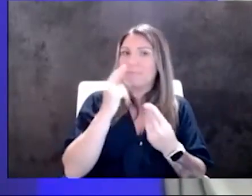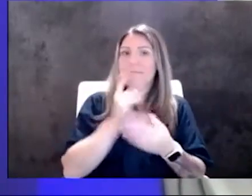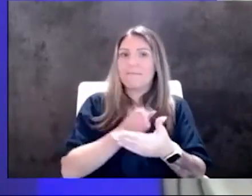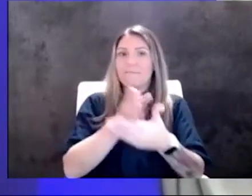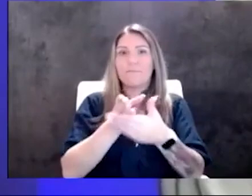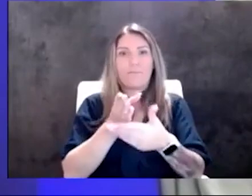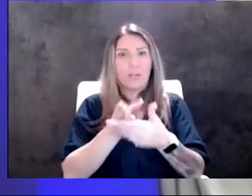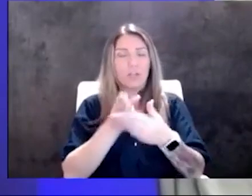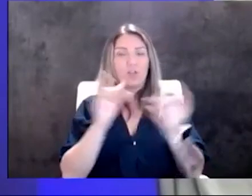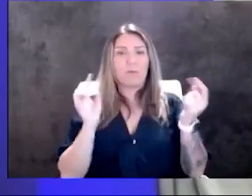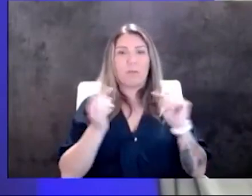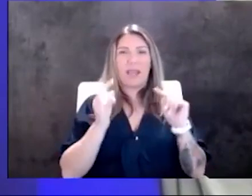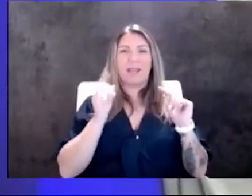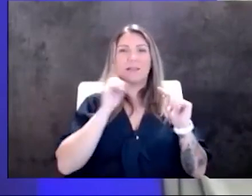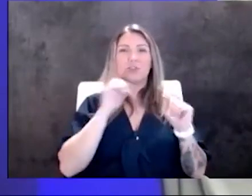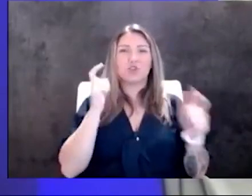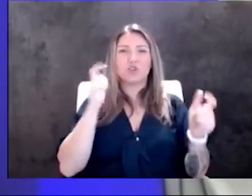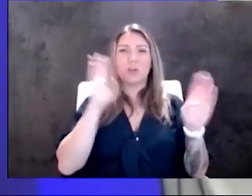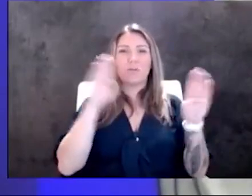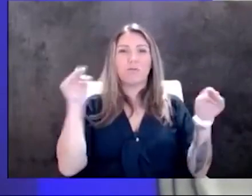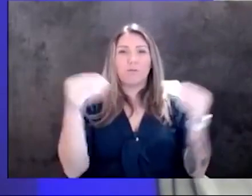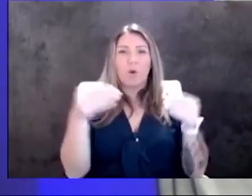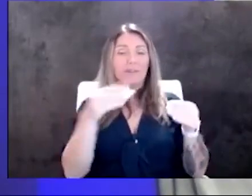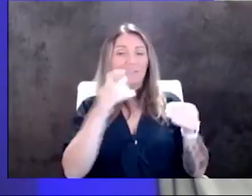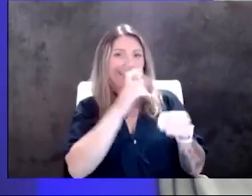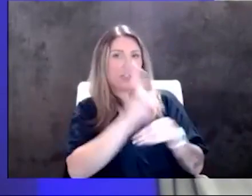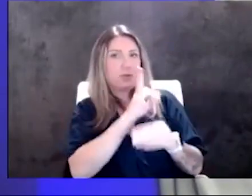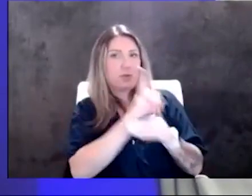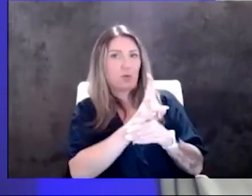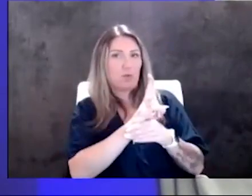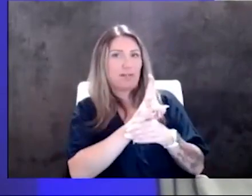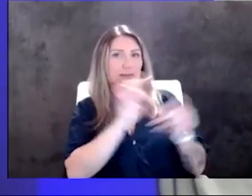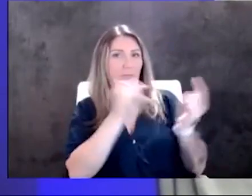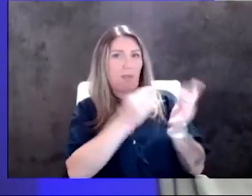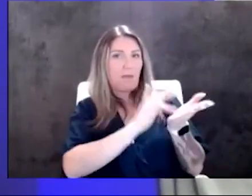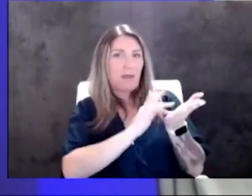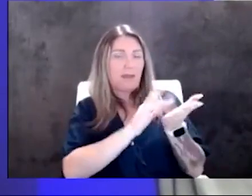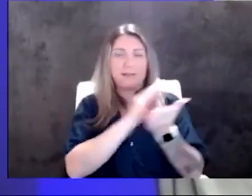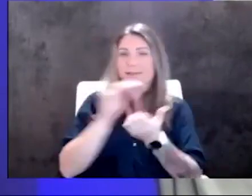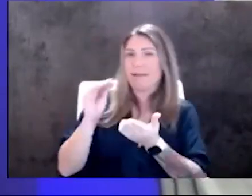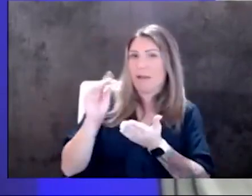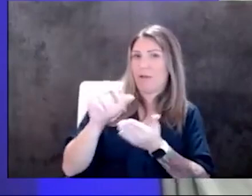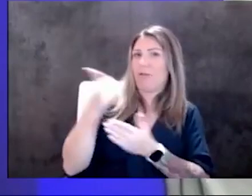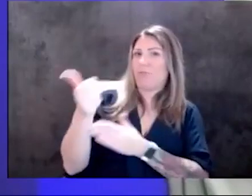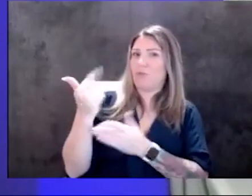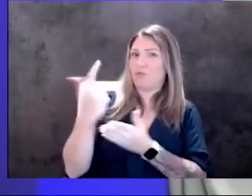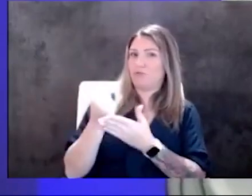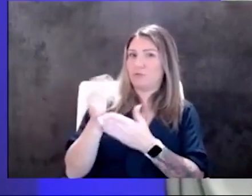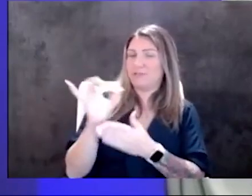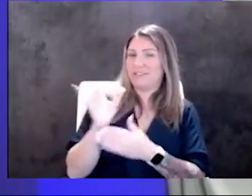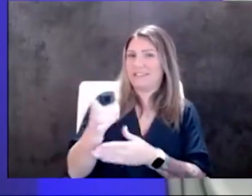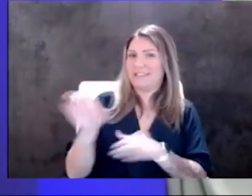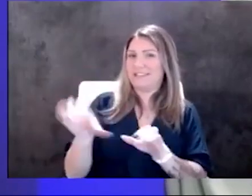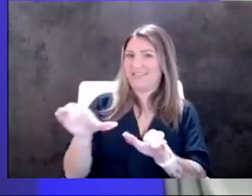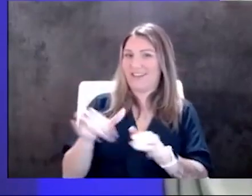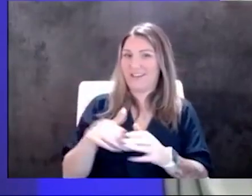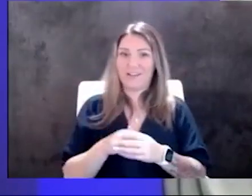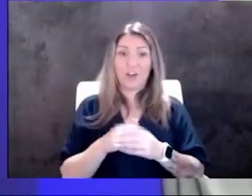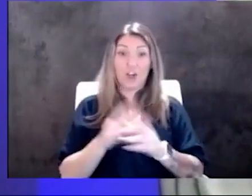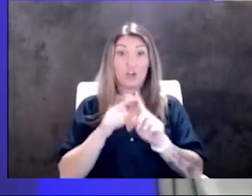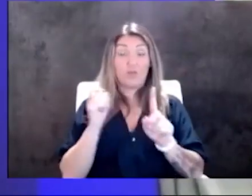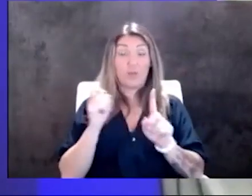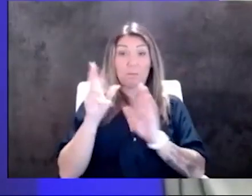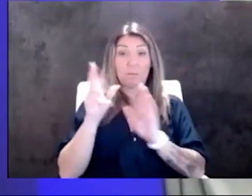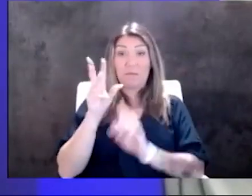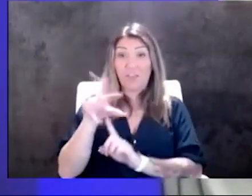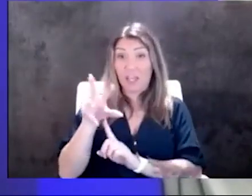focus from moving away from opioids and looking at alternative treatments, something like Winston has done. And you could see, from the video there that, the medications